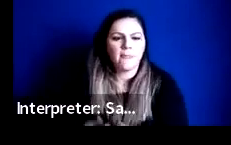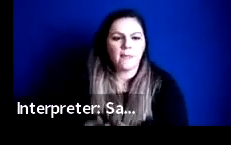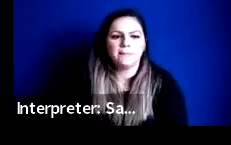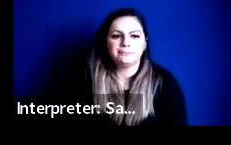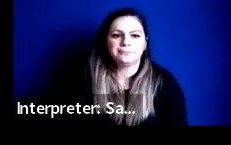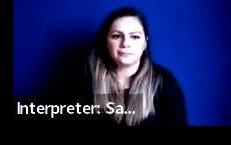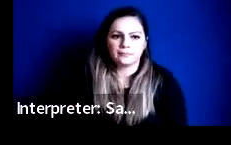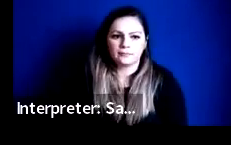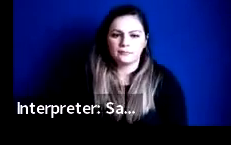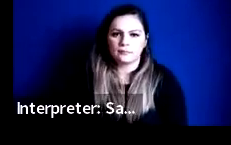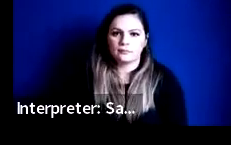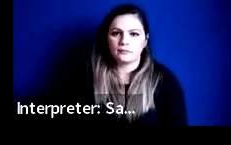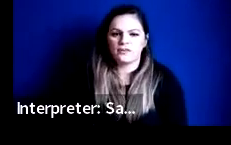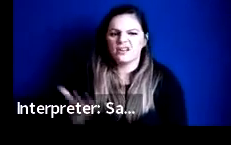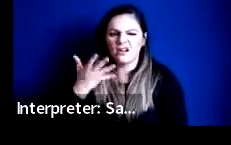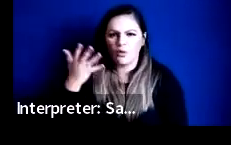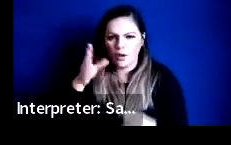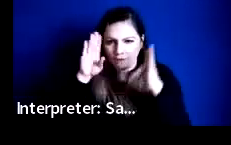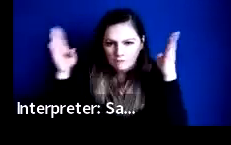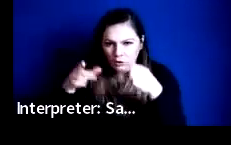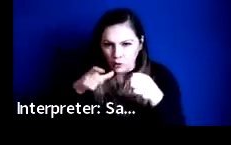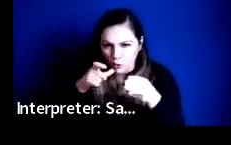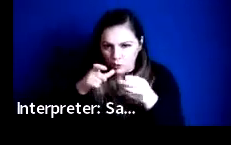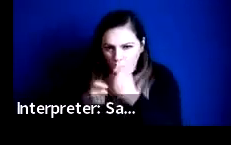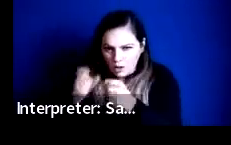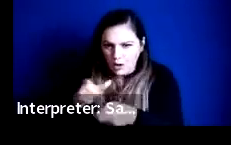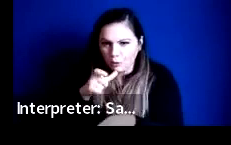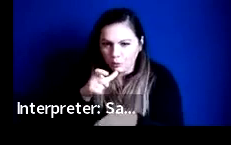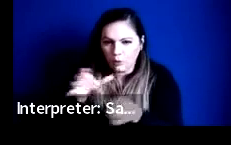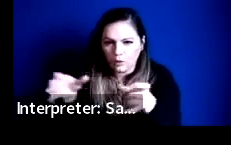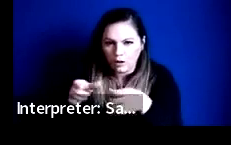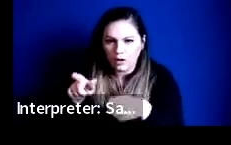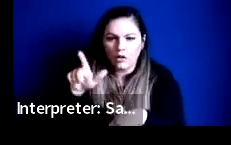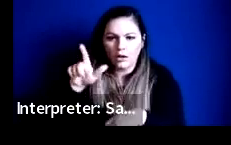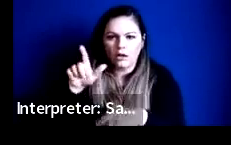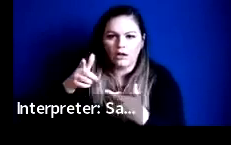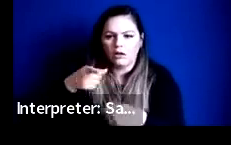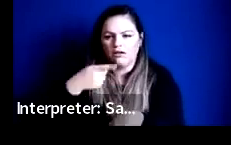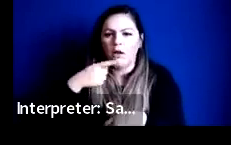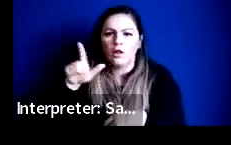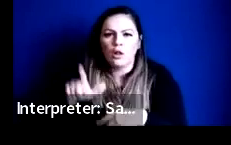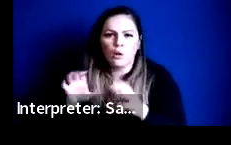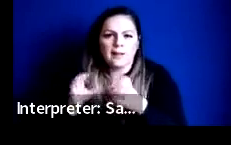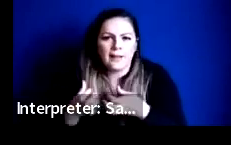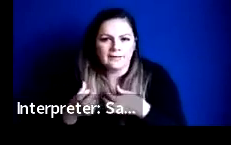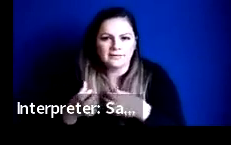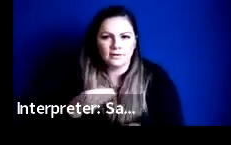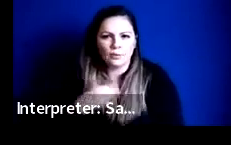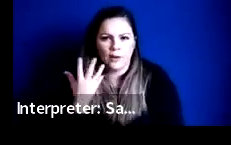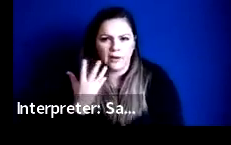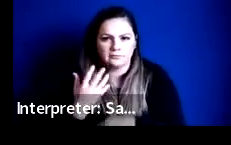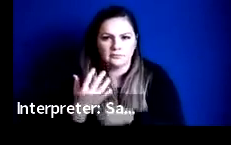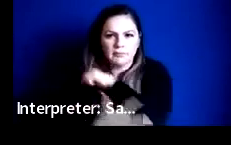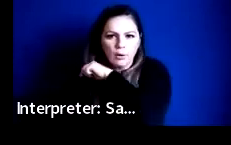pushed towards low and middle class white folks in the country. It was not